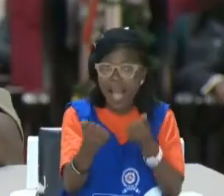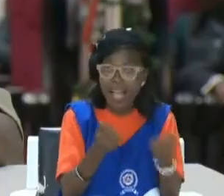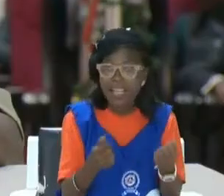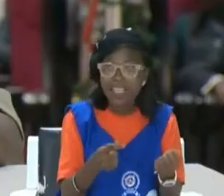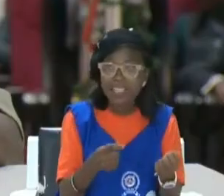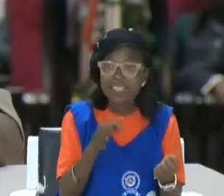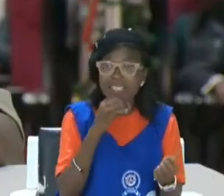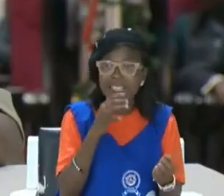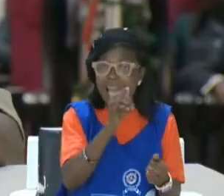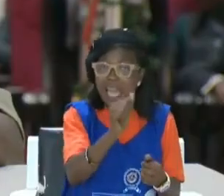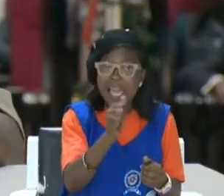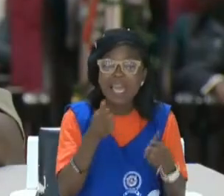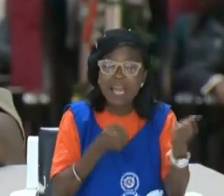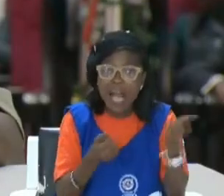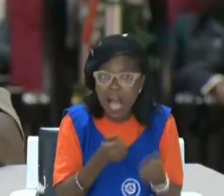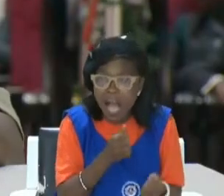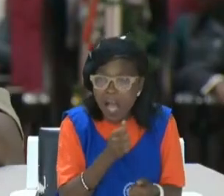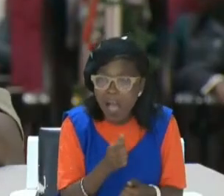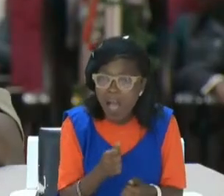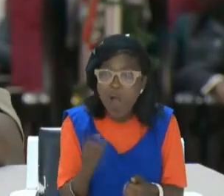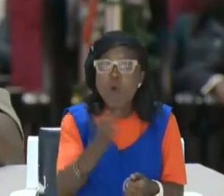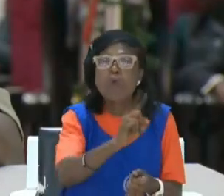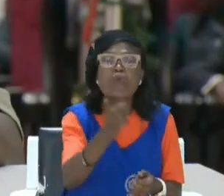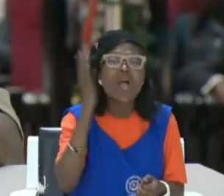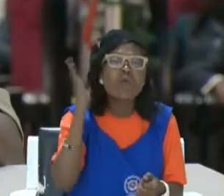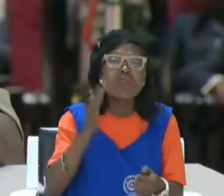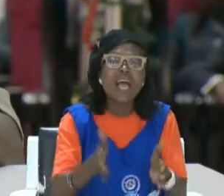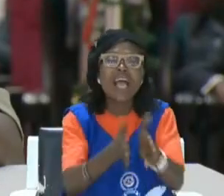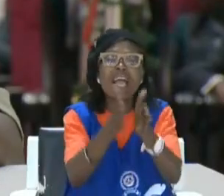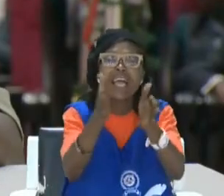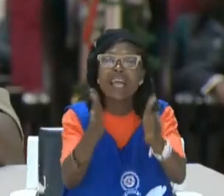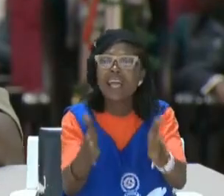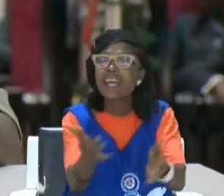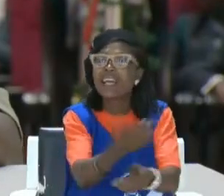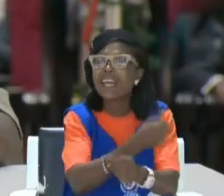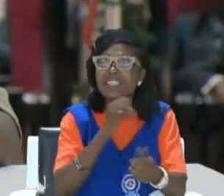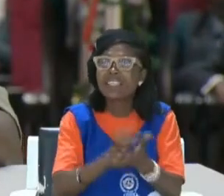car. Where will I get the money to buy petrol?